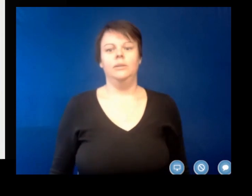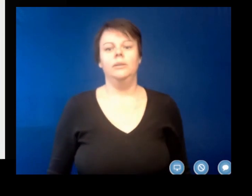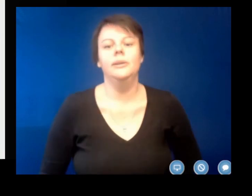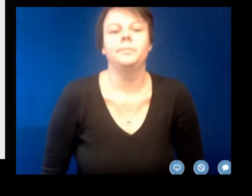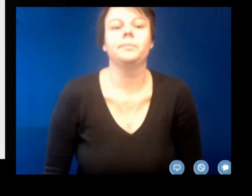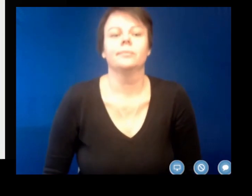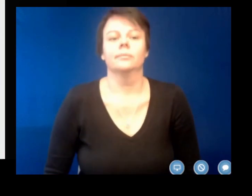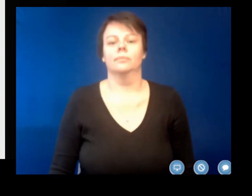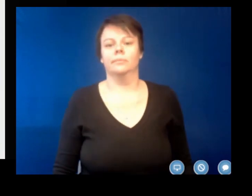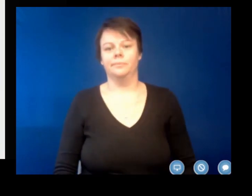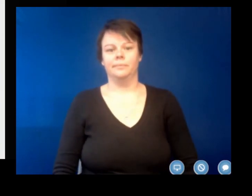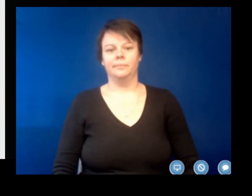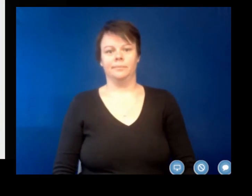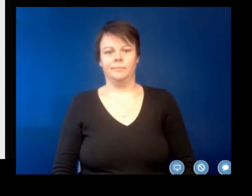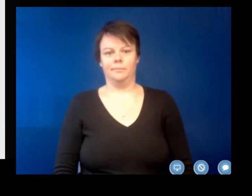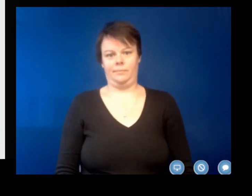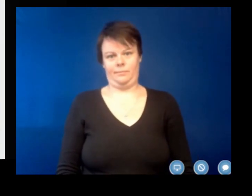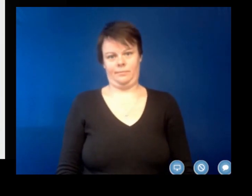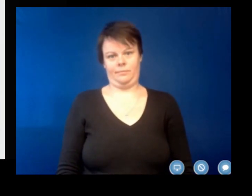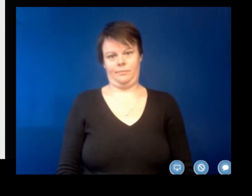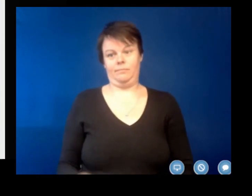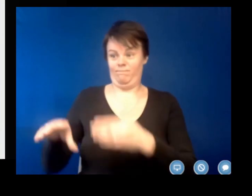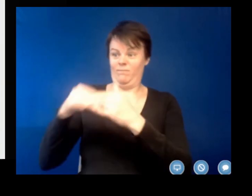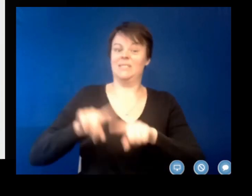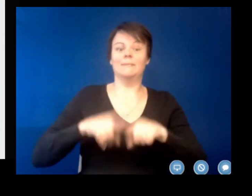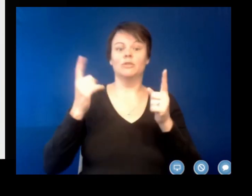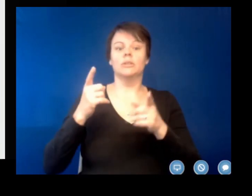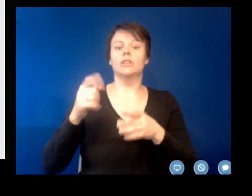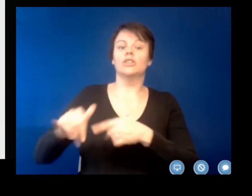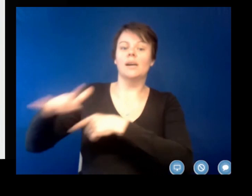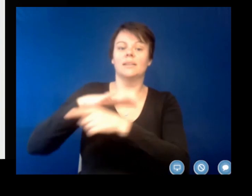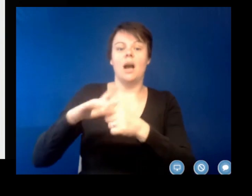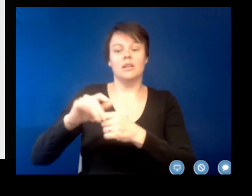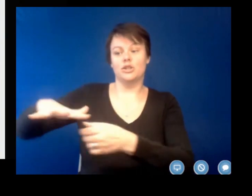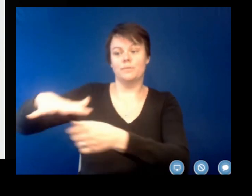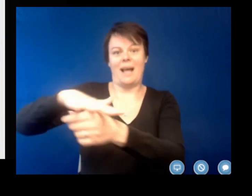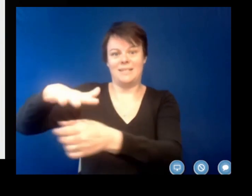automatically lead to a global competence in the sense of an